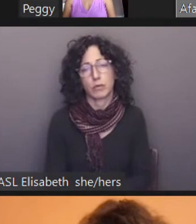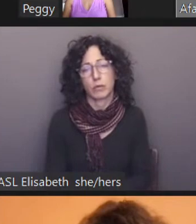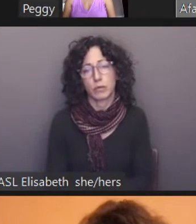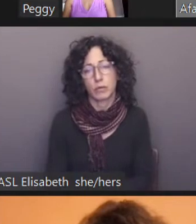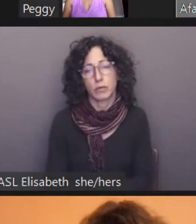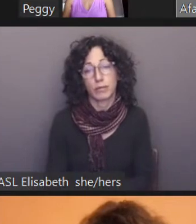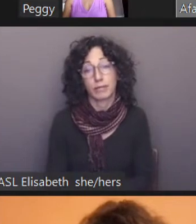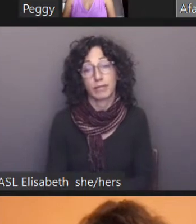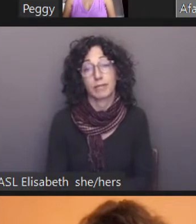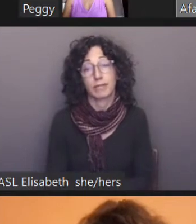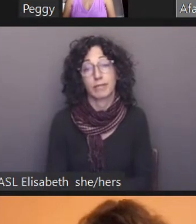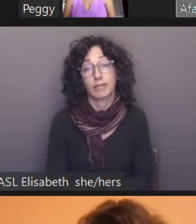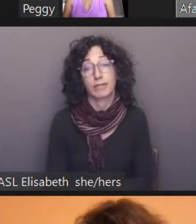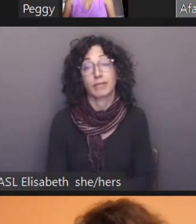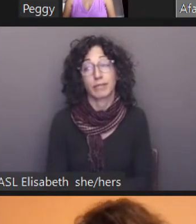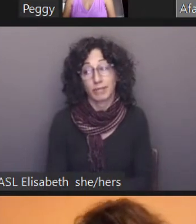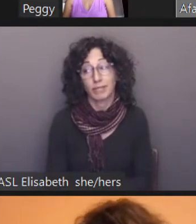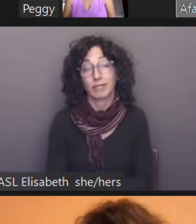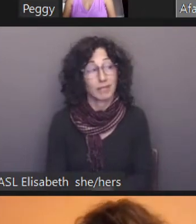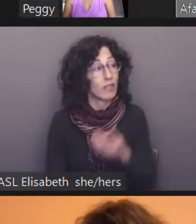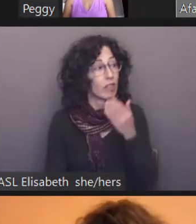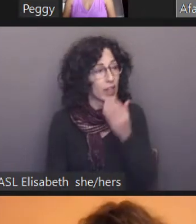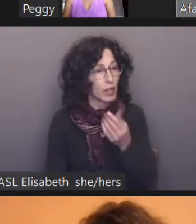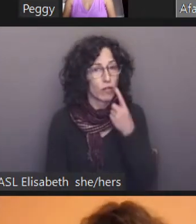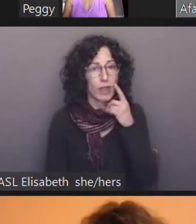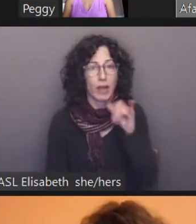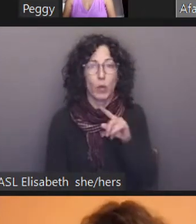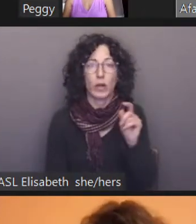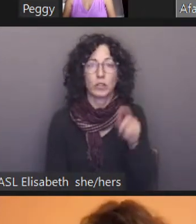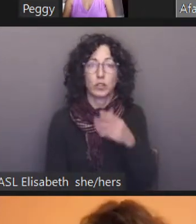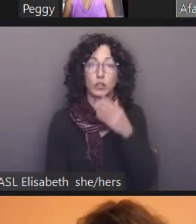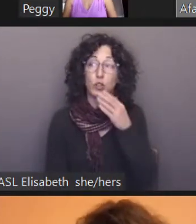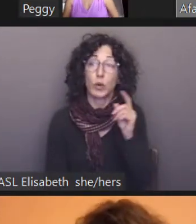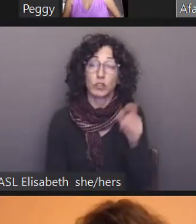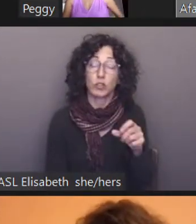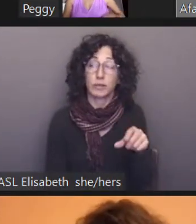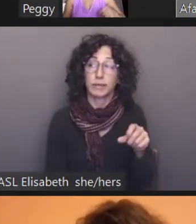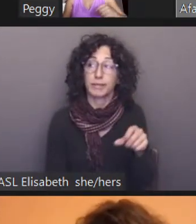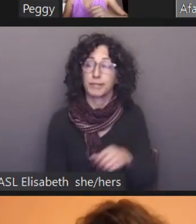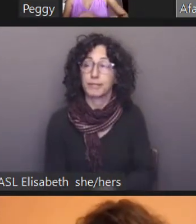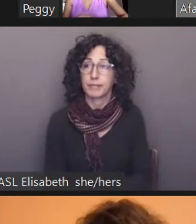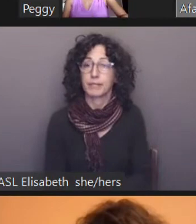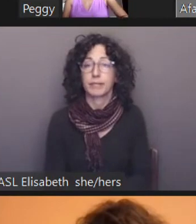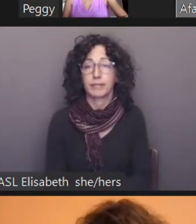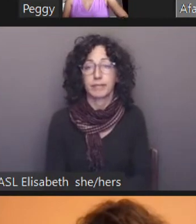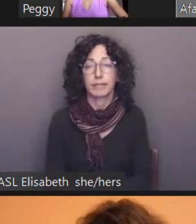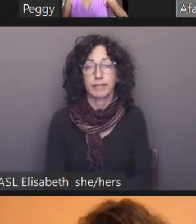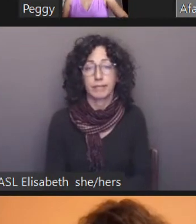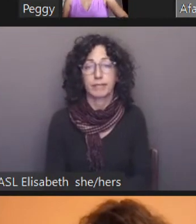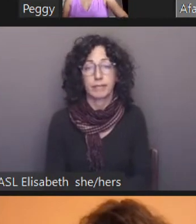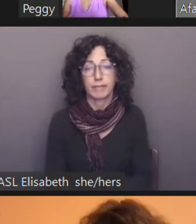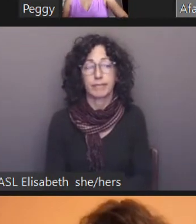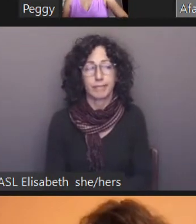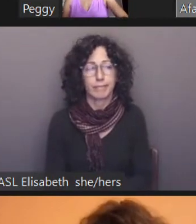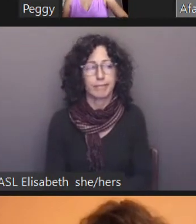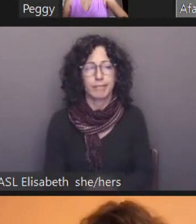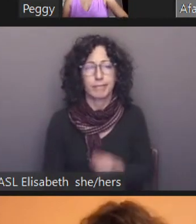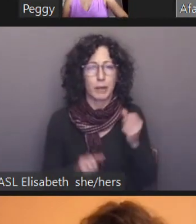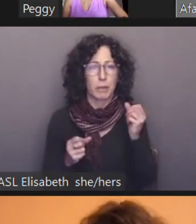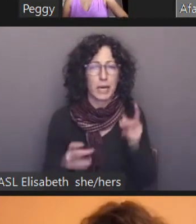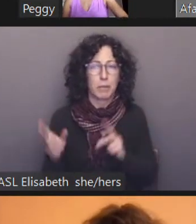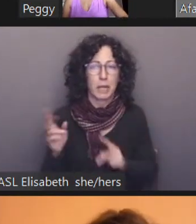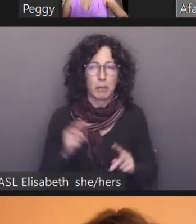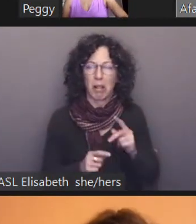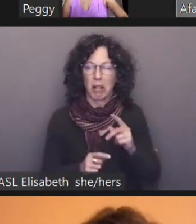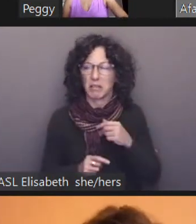Thank you for that question. I think that that is a really good question, and probably a lot of people have that question.